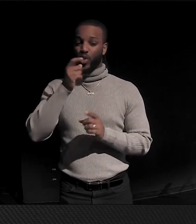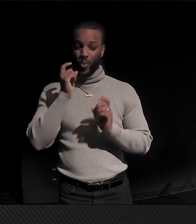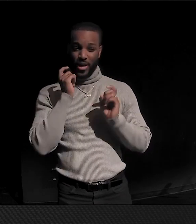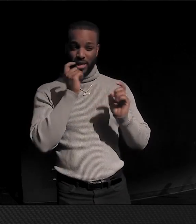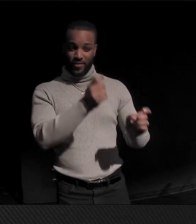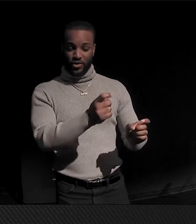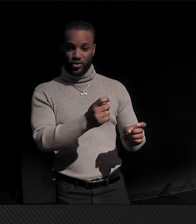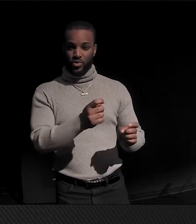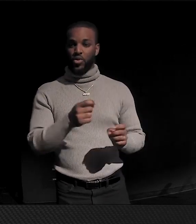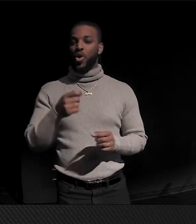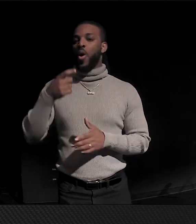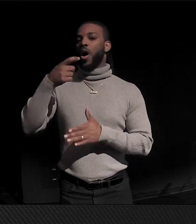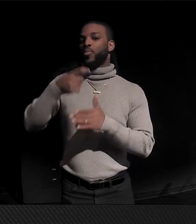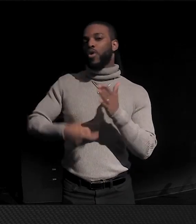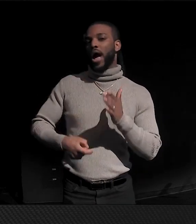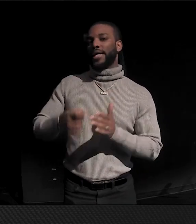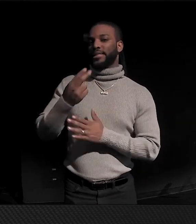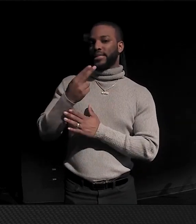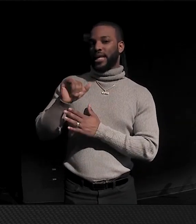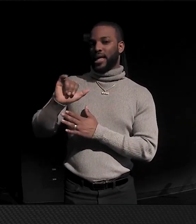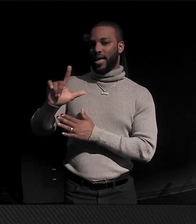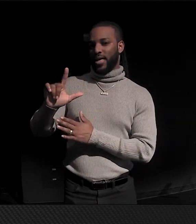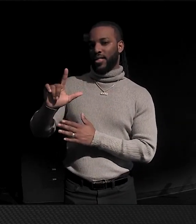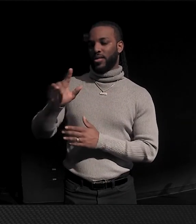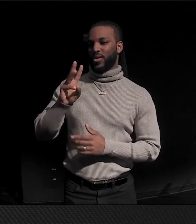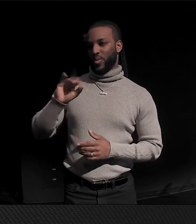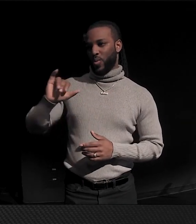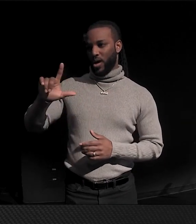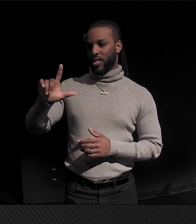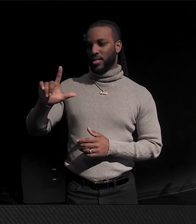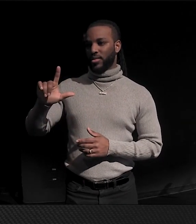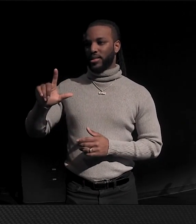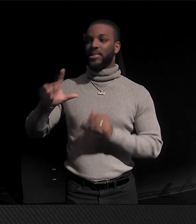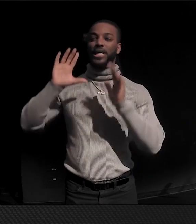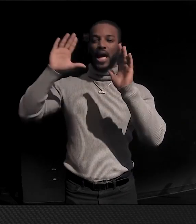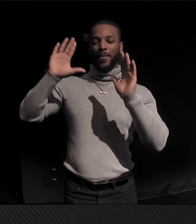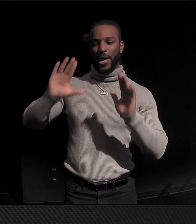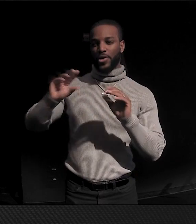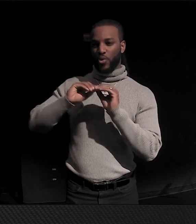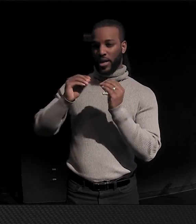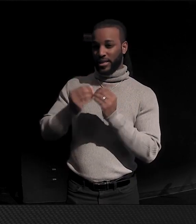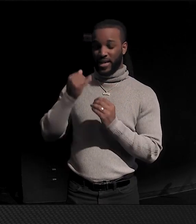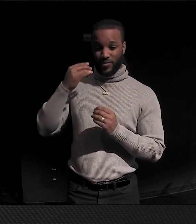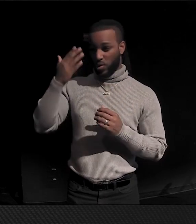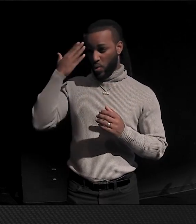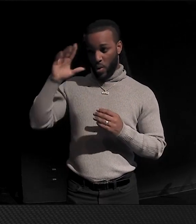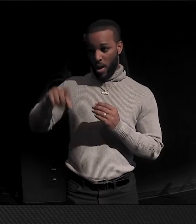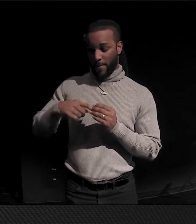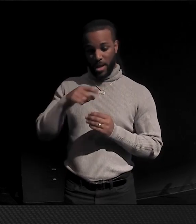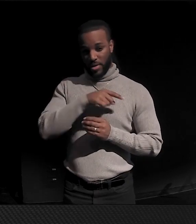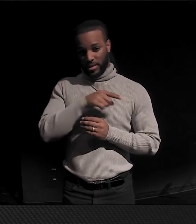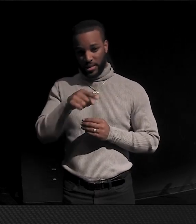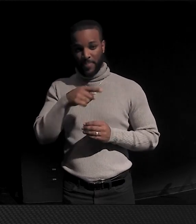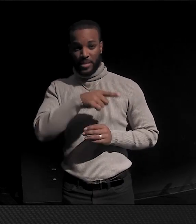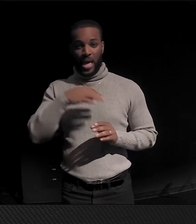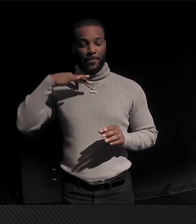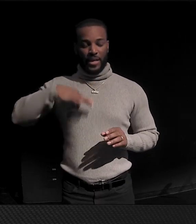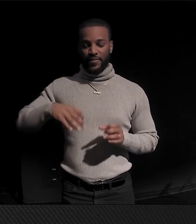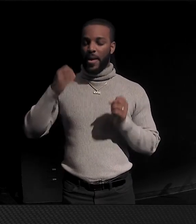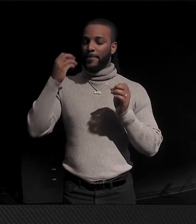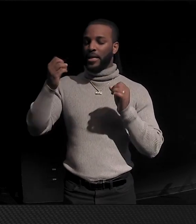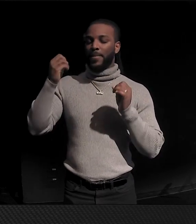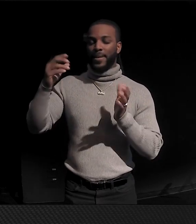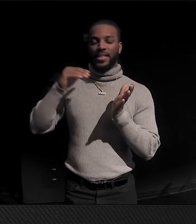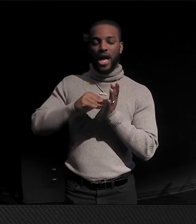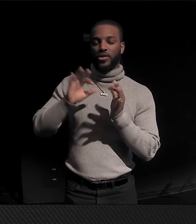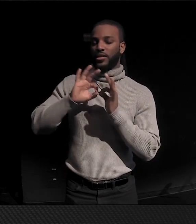is Price Hill Will. Woo! This is an amazing organization. If you don't know about it, they benefit thousands of families